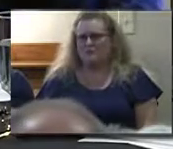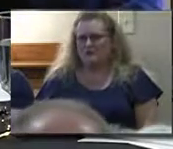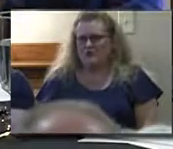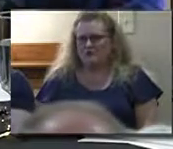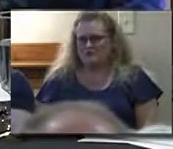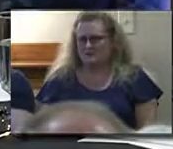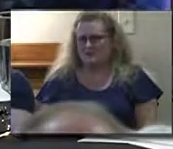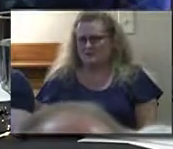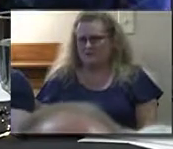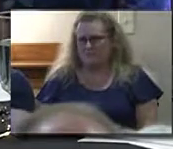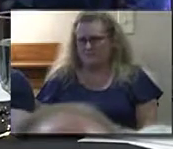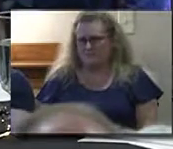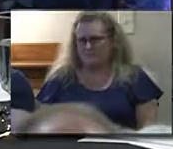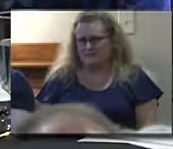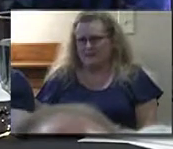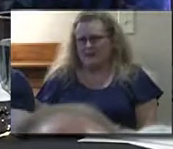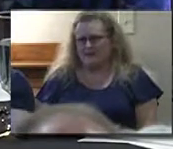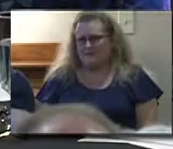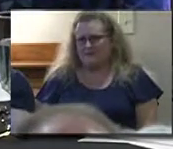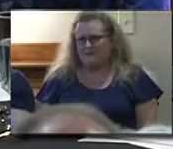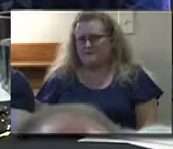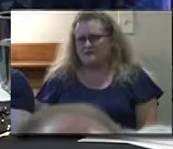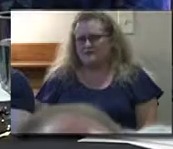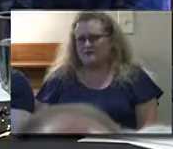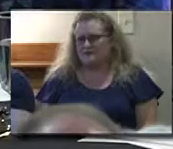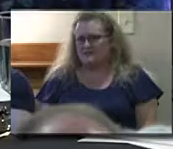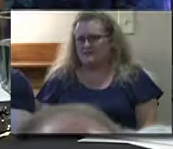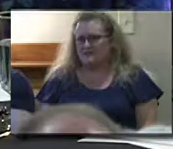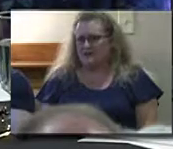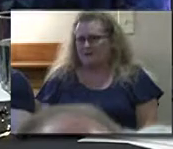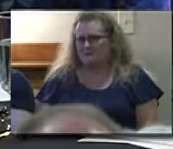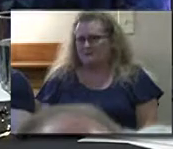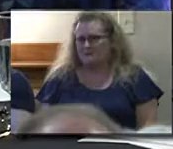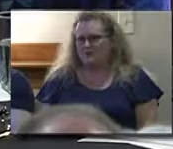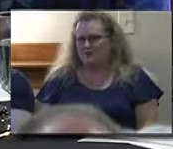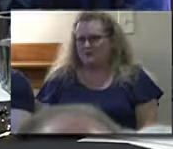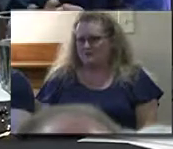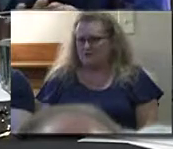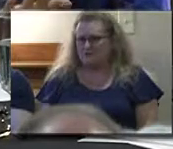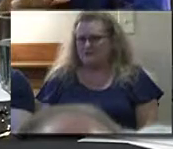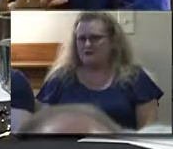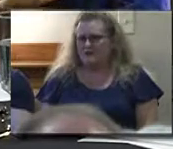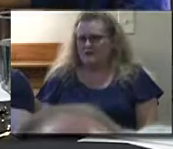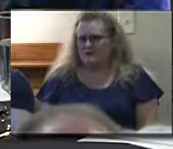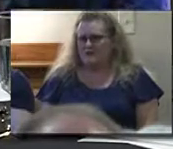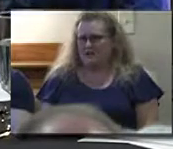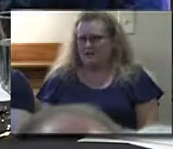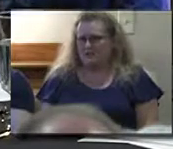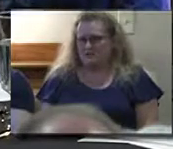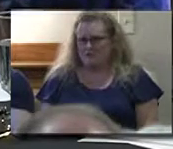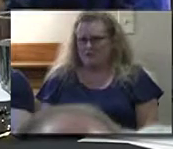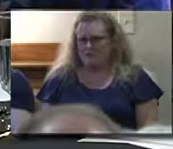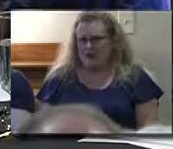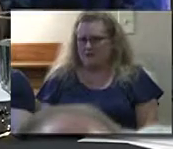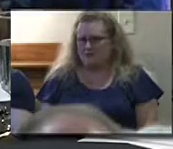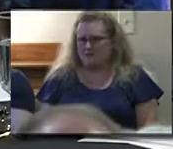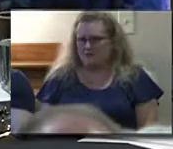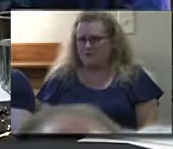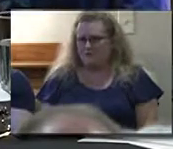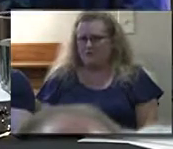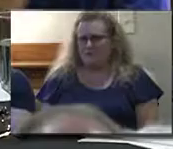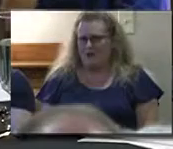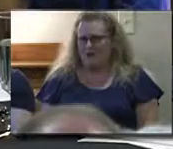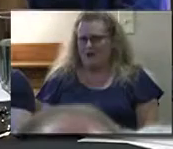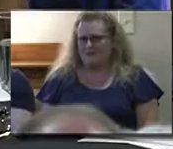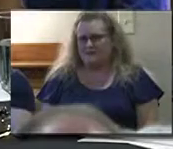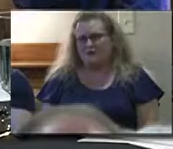language. Communication is what's important. And that's what was important to me, that I can communicate using sign language, so I can still